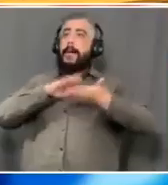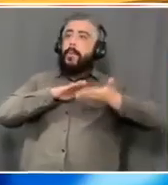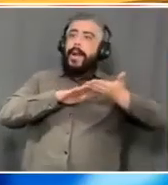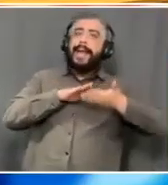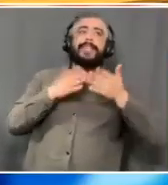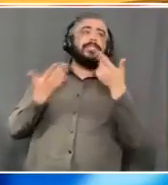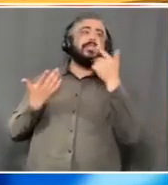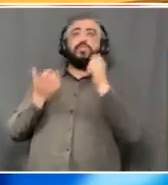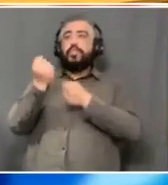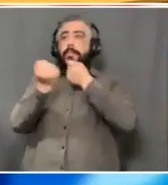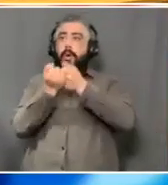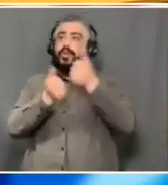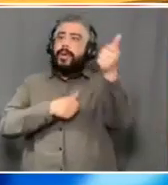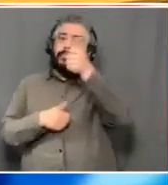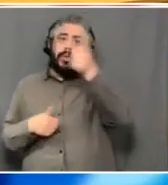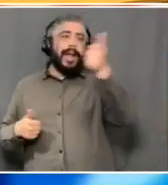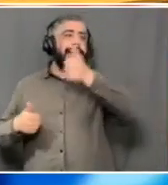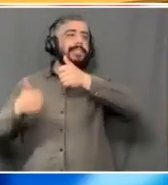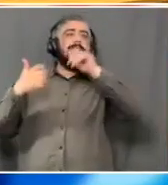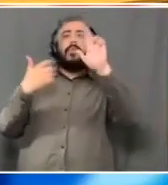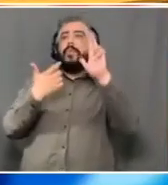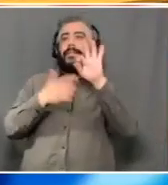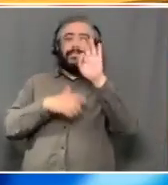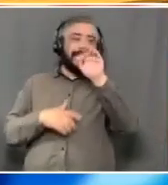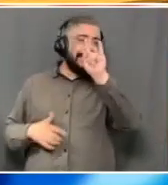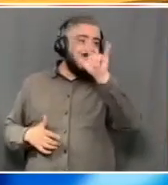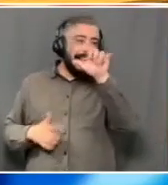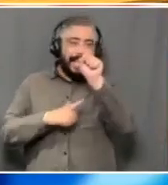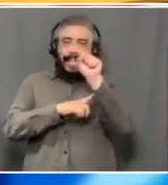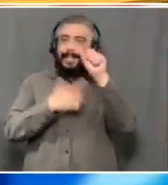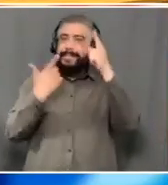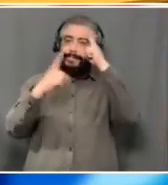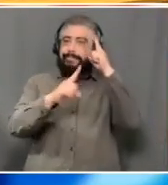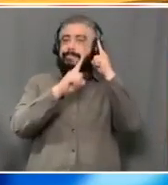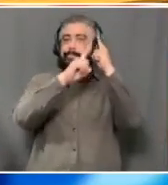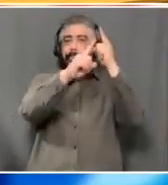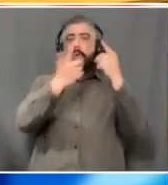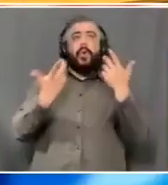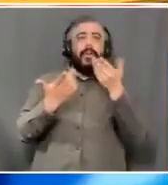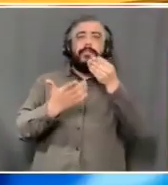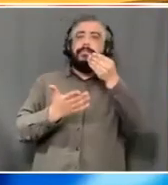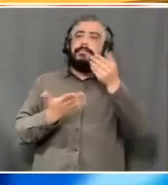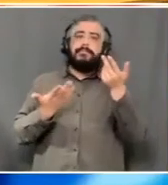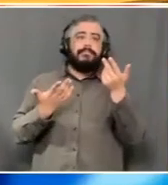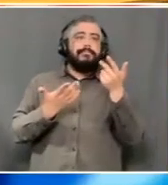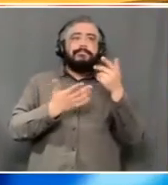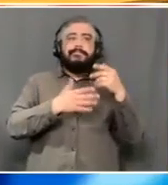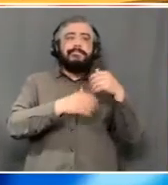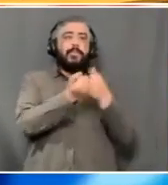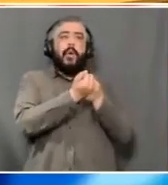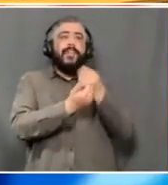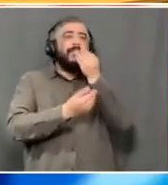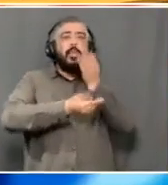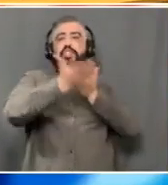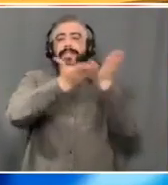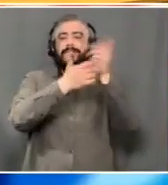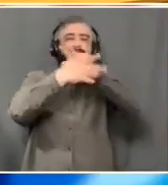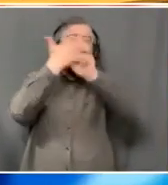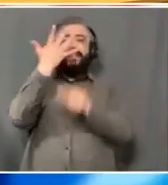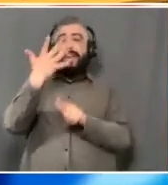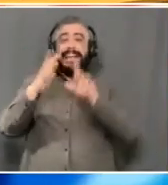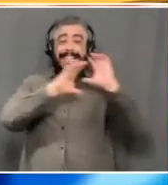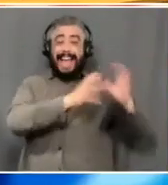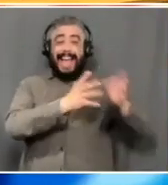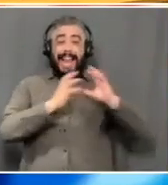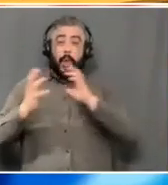support transportation, facilities to food services. So that the categories can be